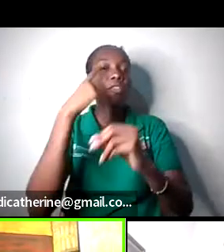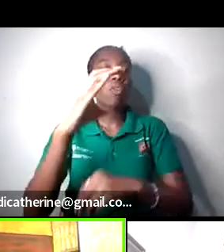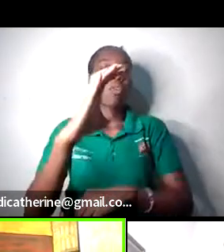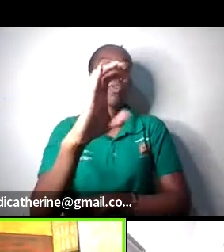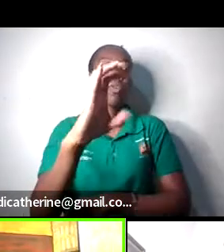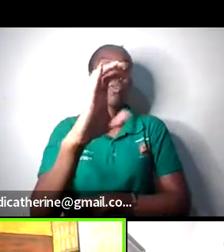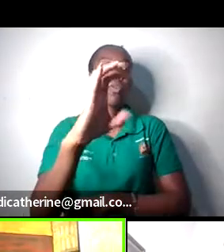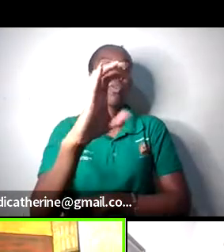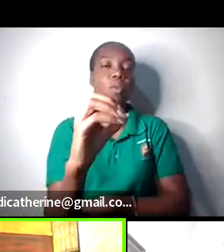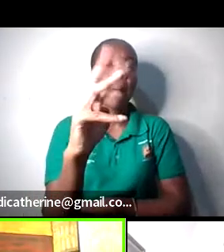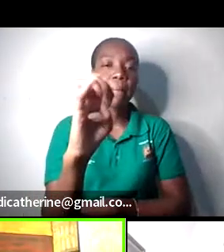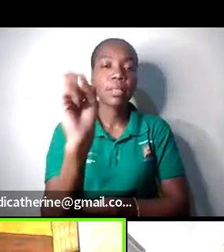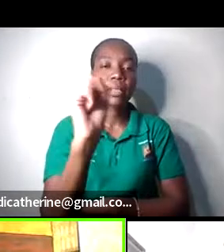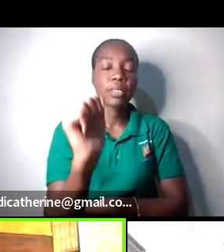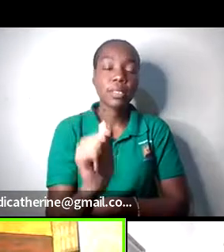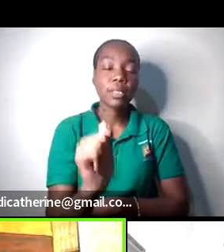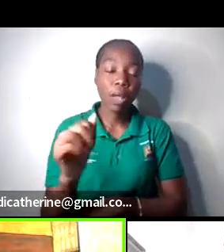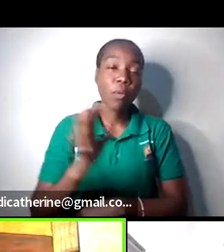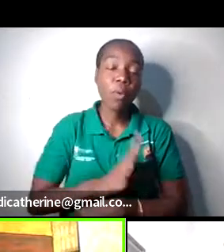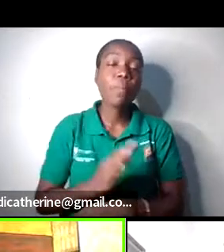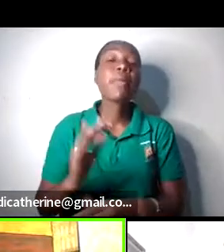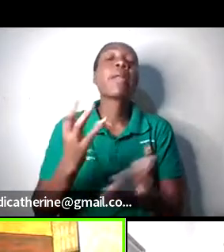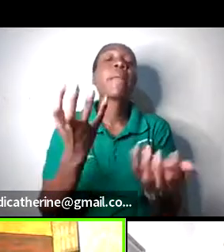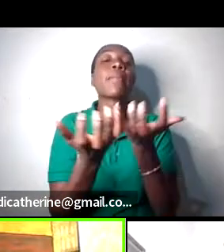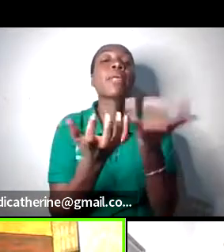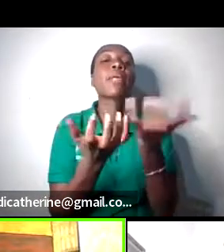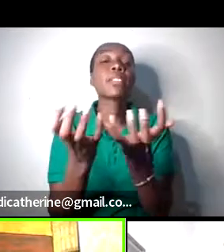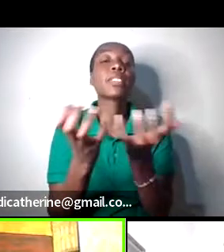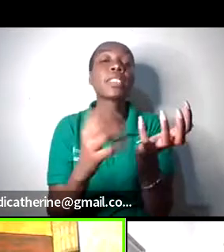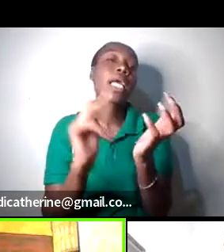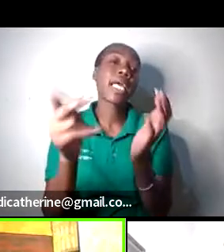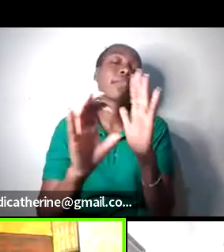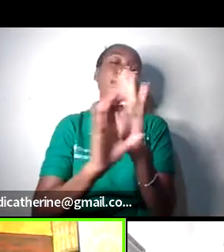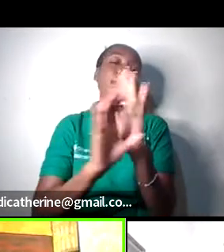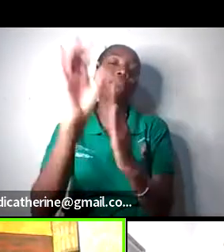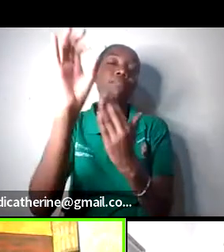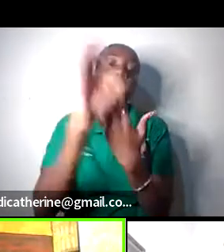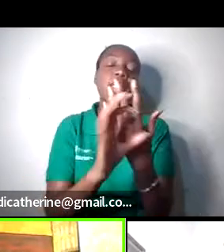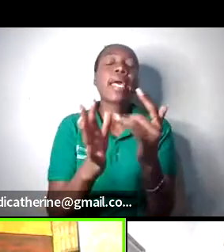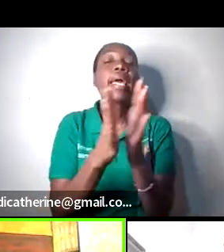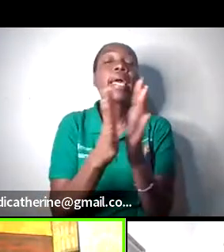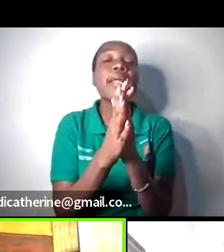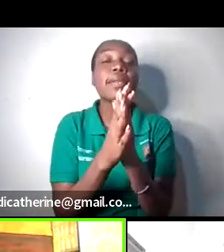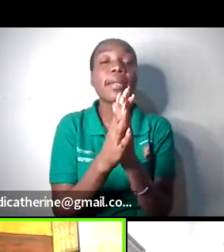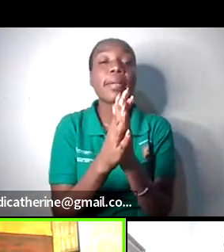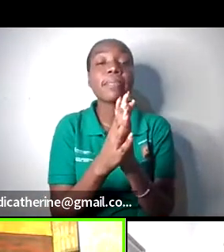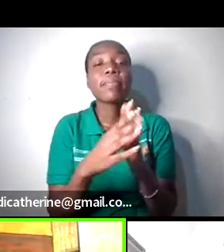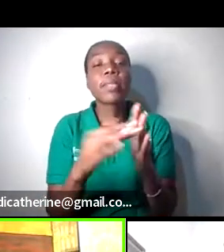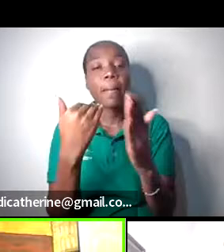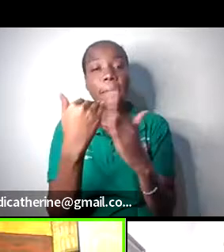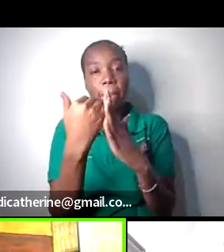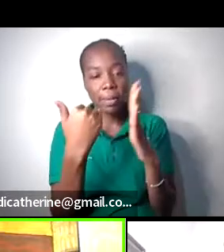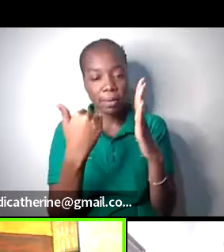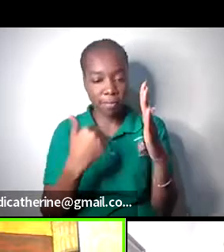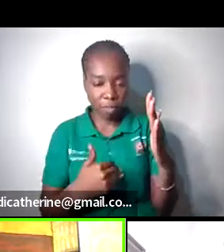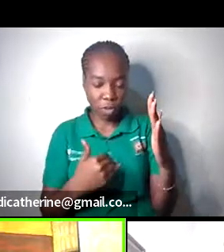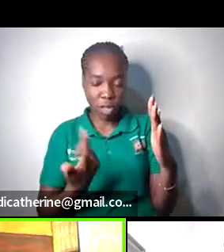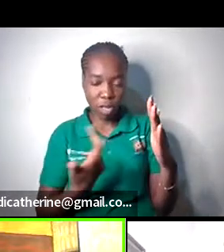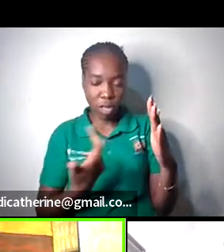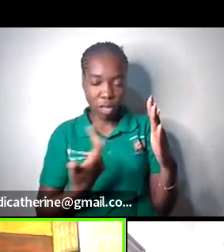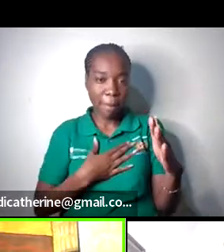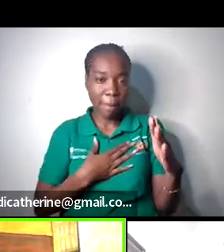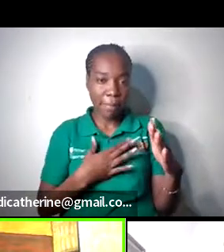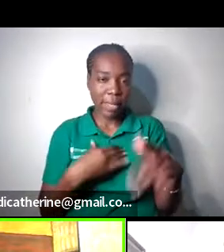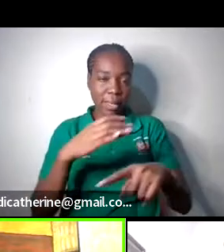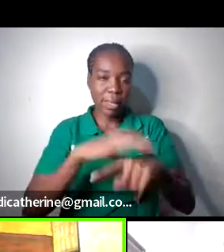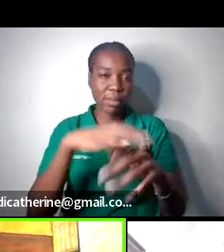Business, the Kenyan chapter. And I must say that before getting into this post, I think I was very much